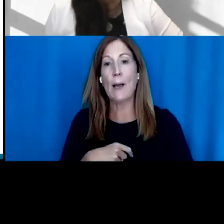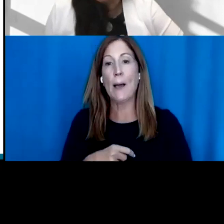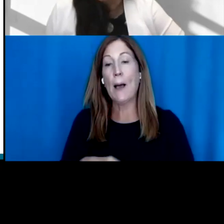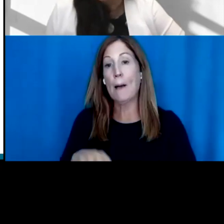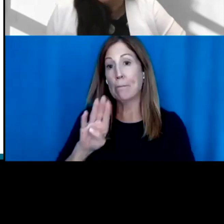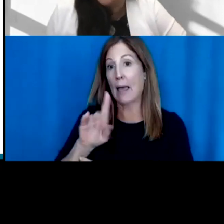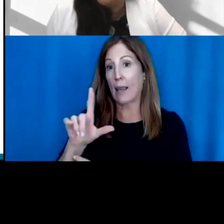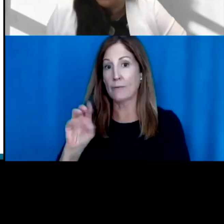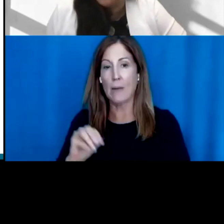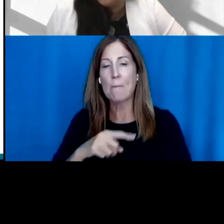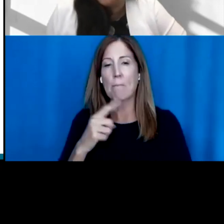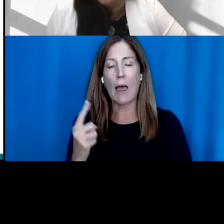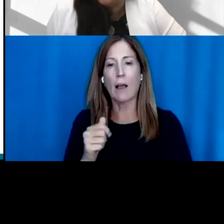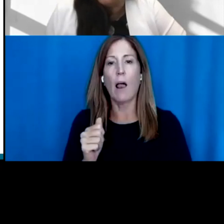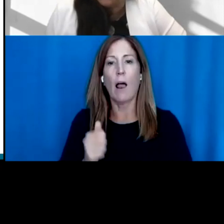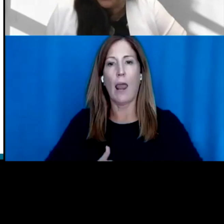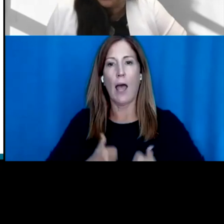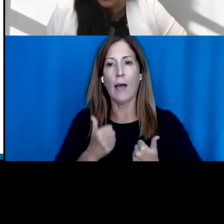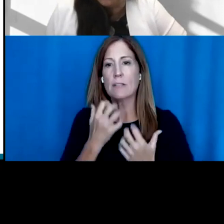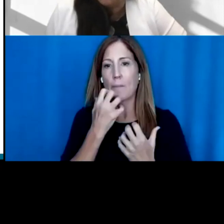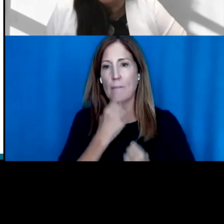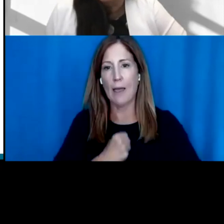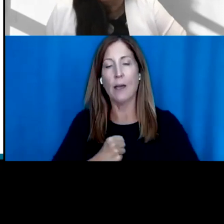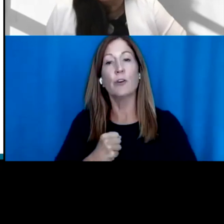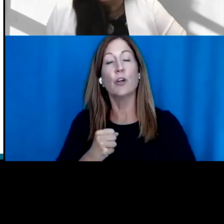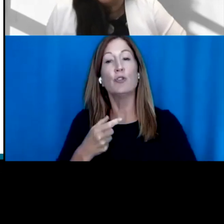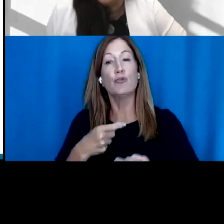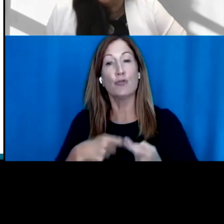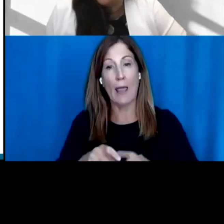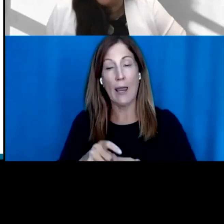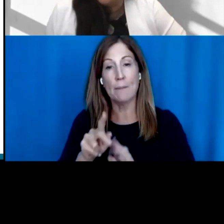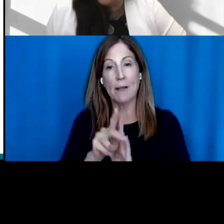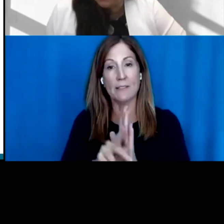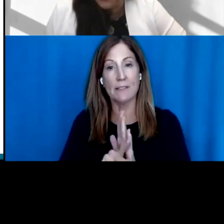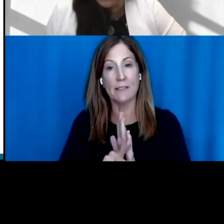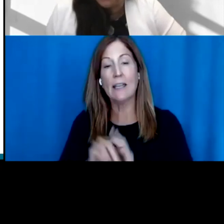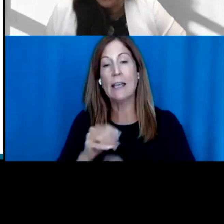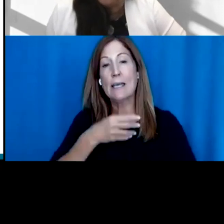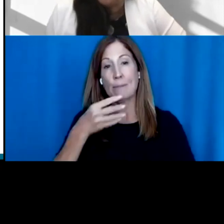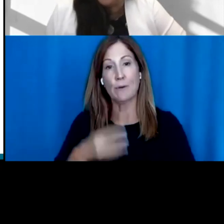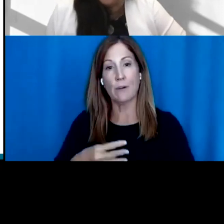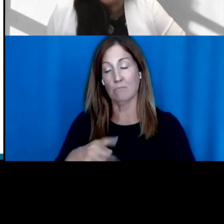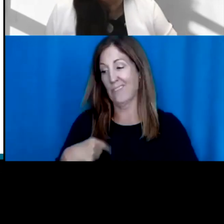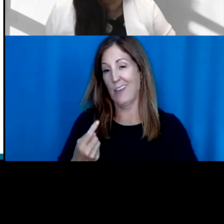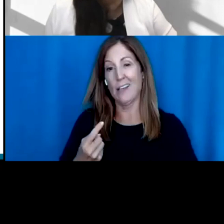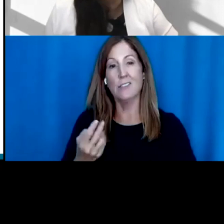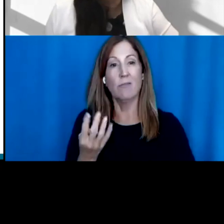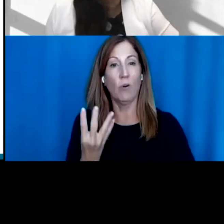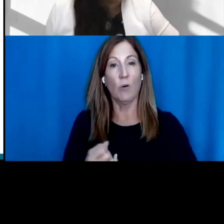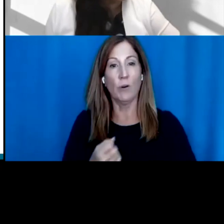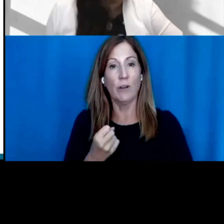Matter, trade policy, immigration. Over the last 4 years, companies have been under pressure from